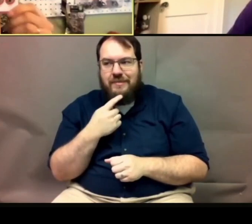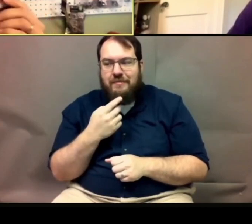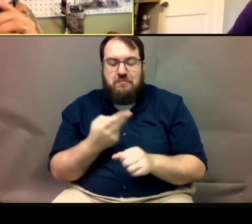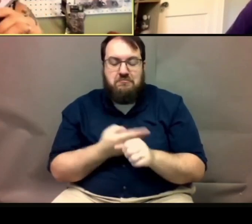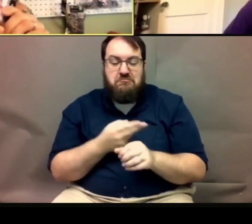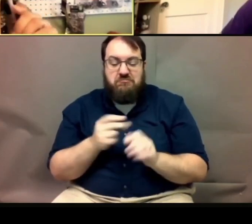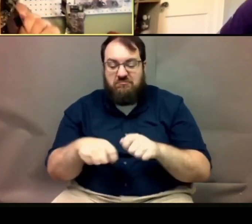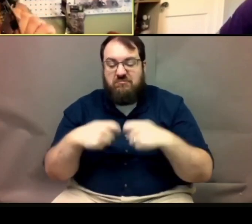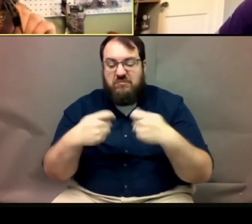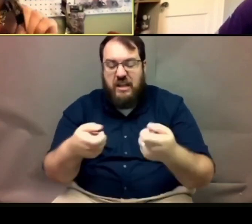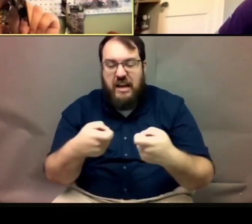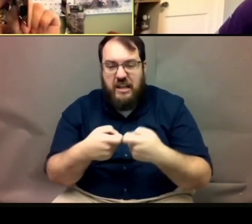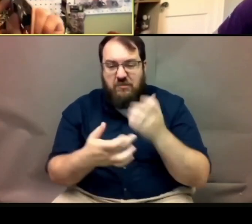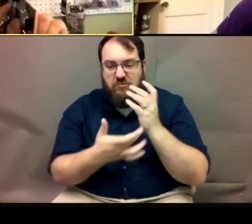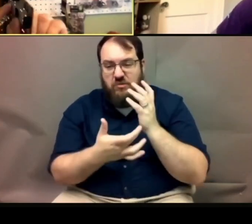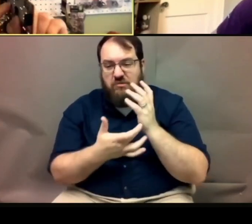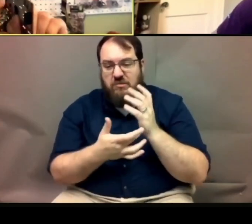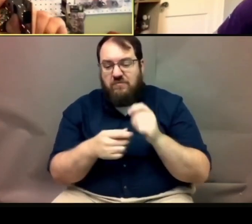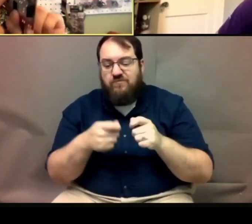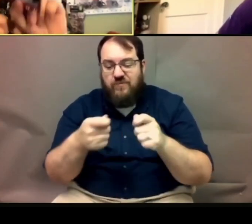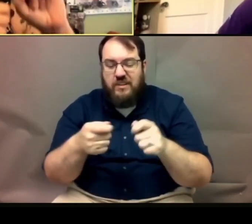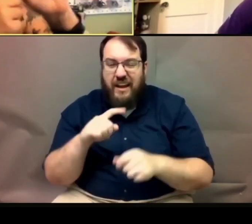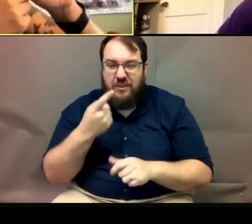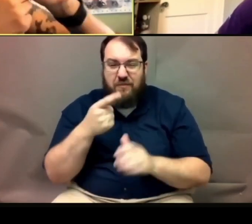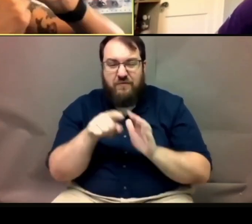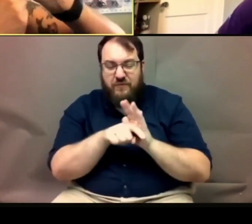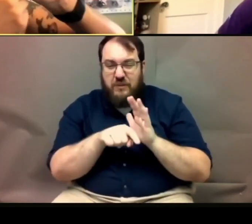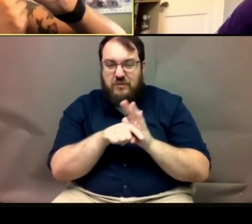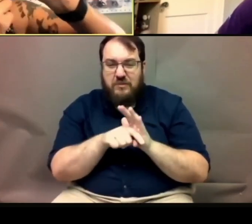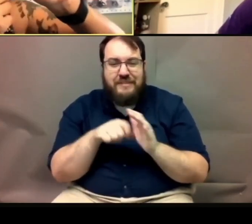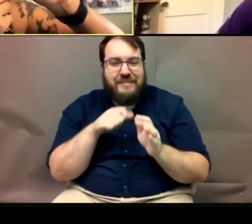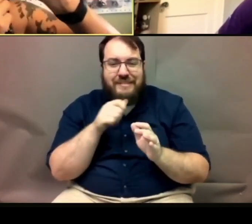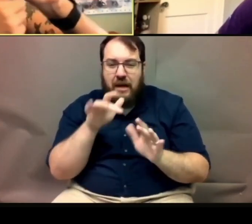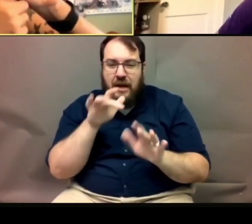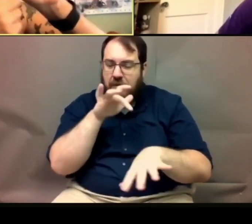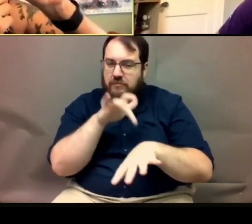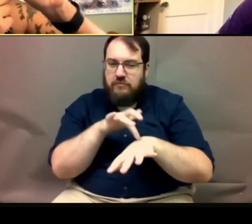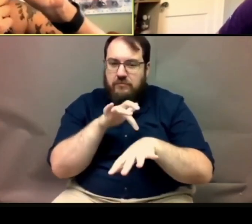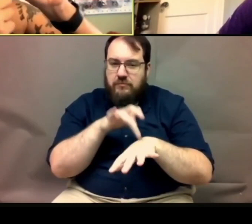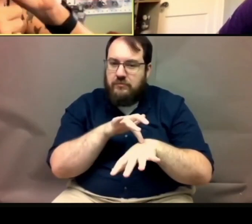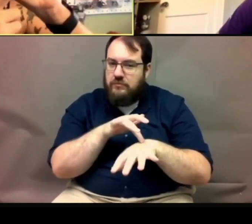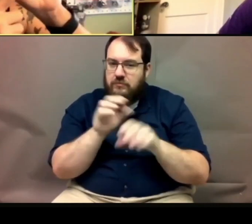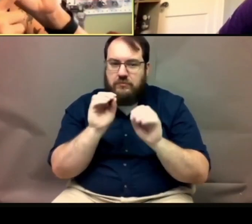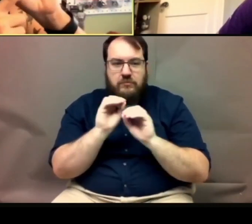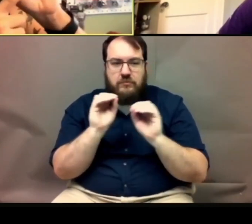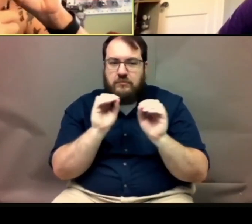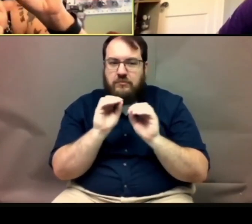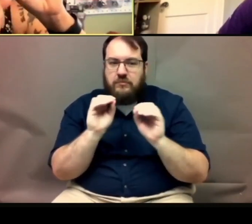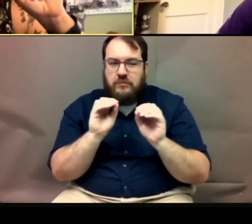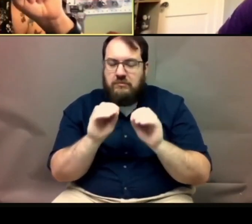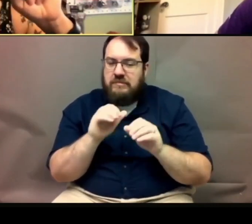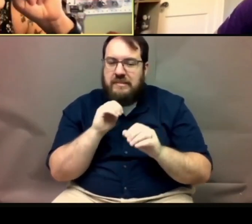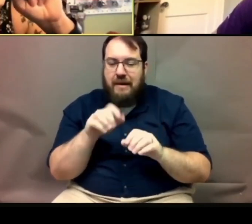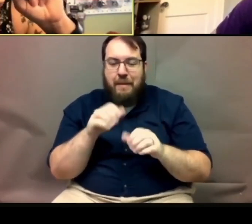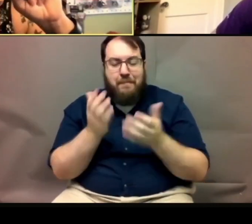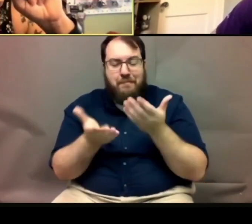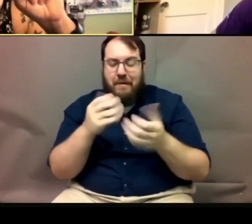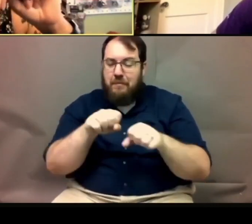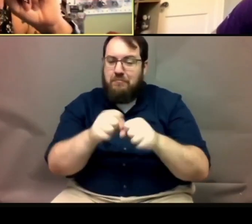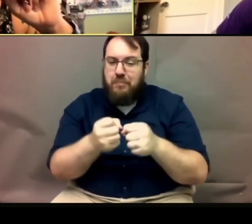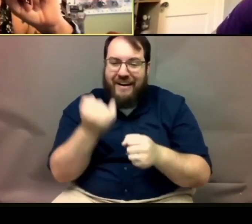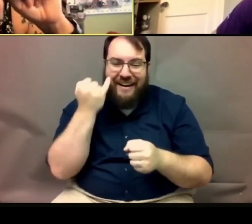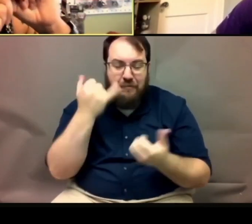to students, even first graders, like, don't fiddle with this. These can come off. You might break it, and tell